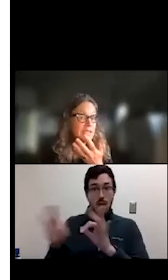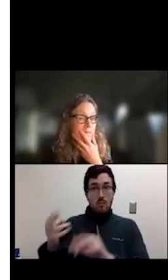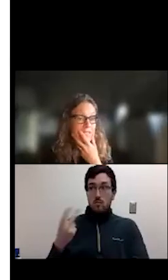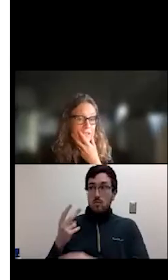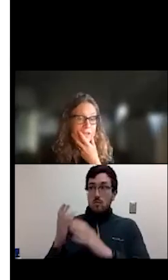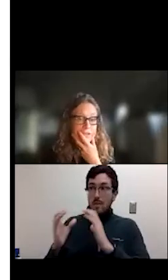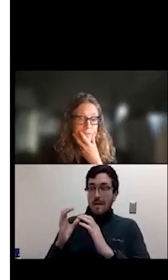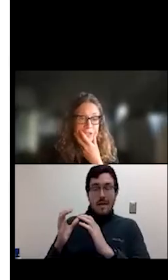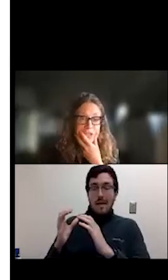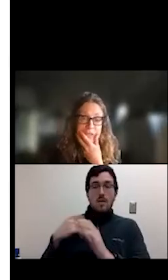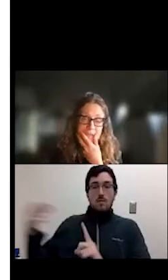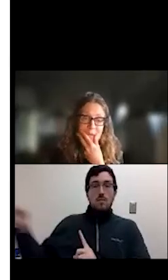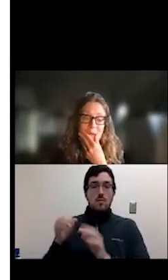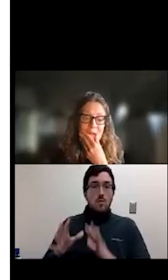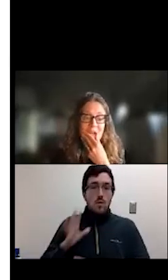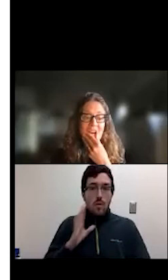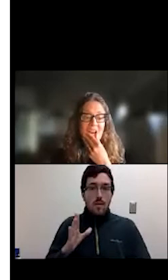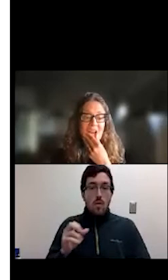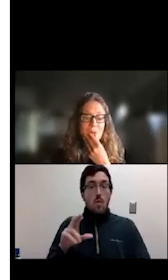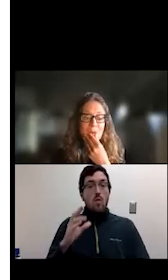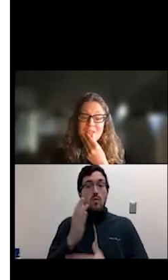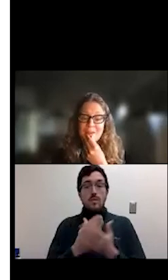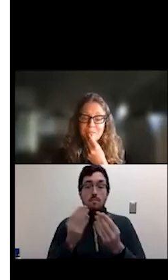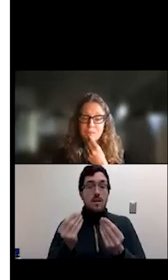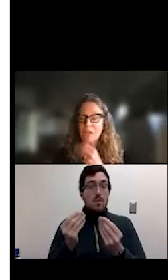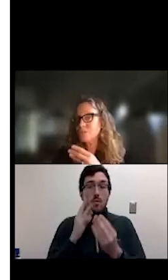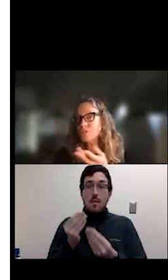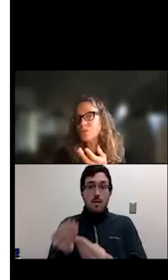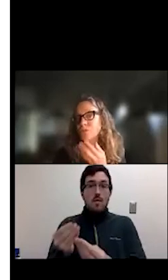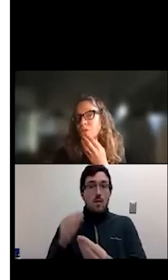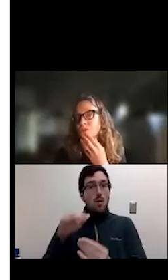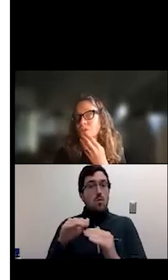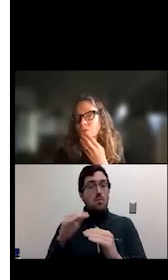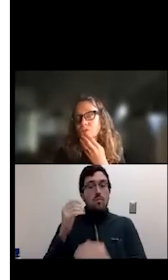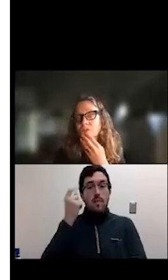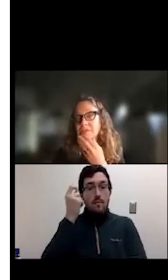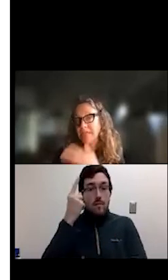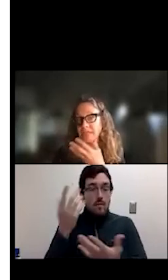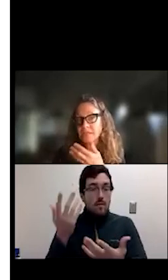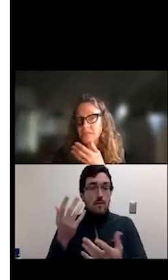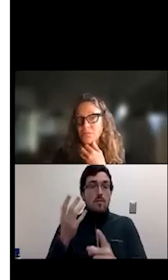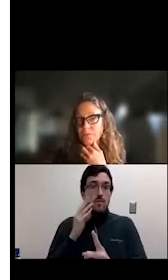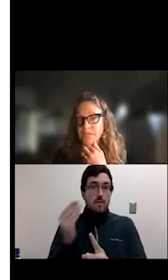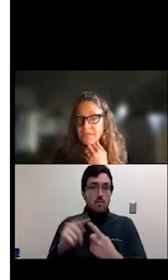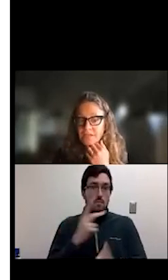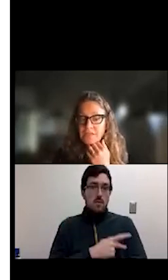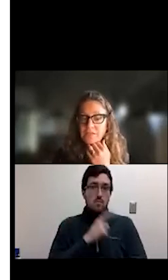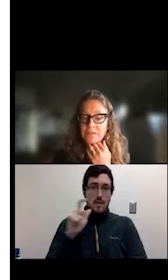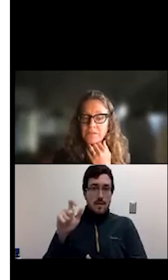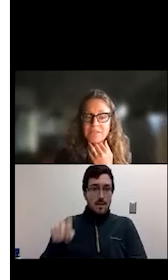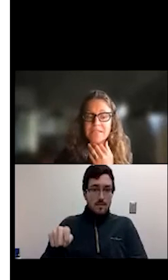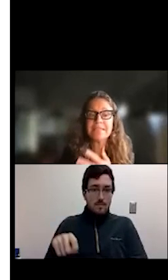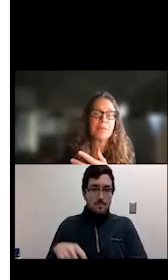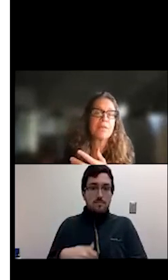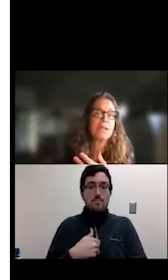low literacy materials to patients who need them. We also use social data to inform